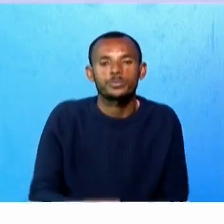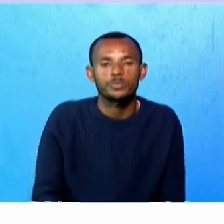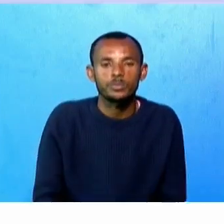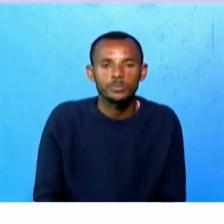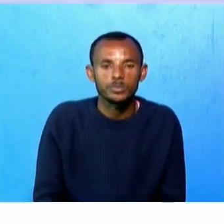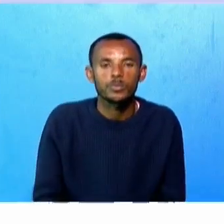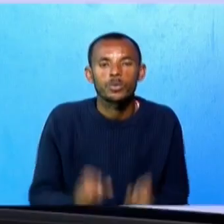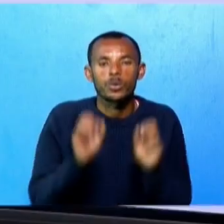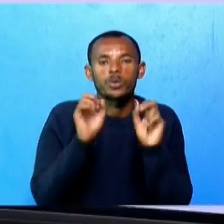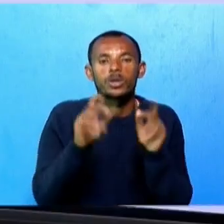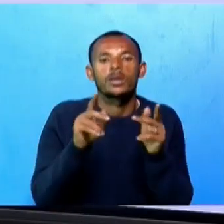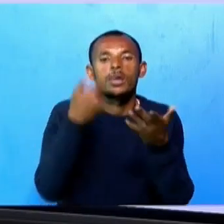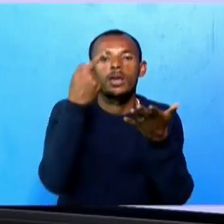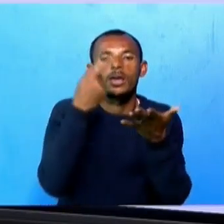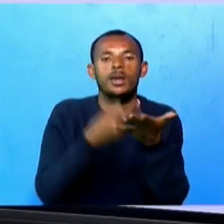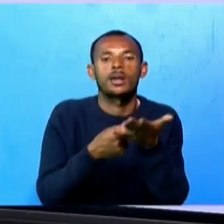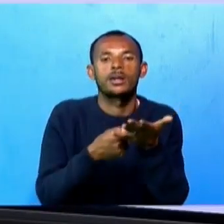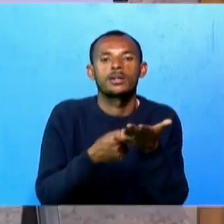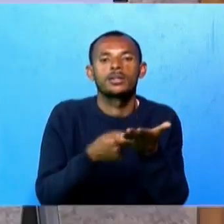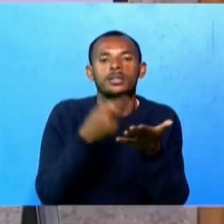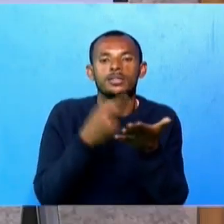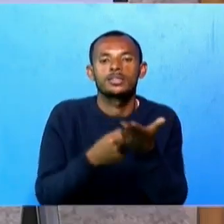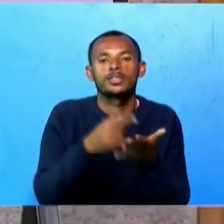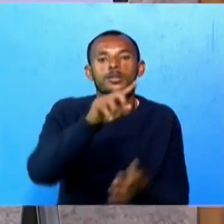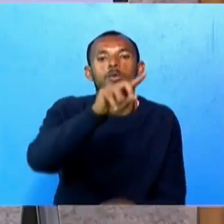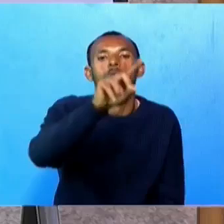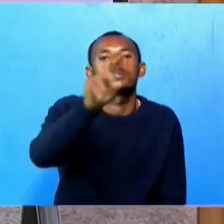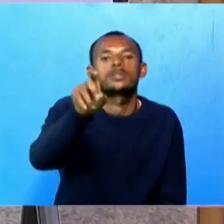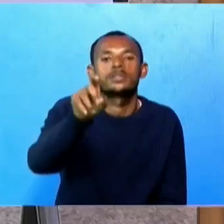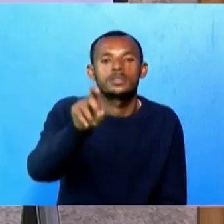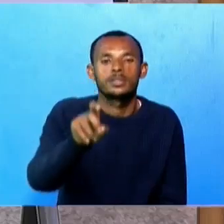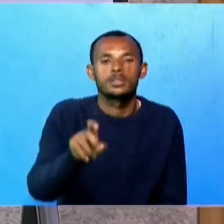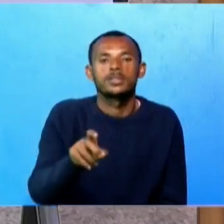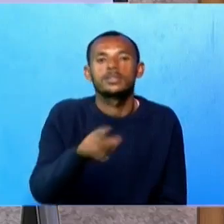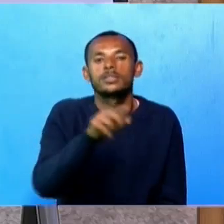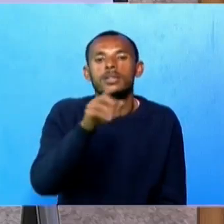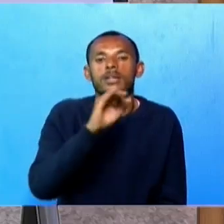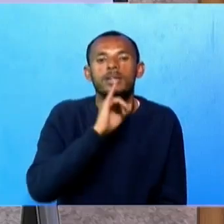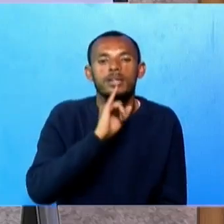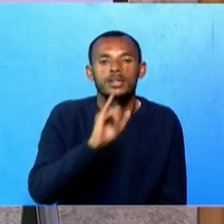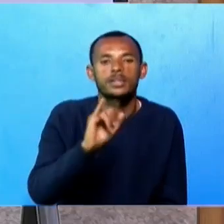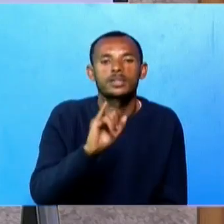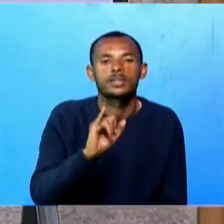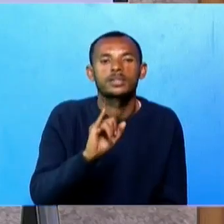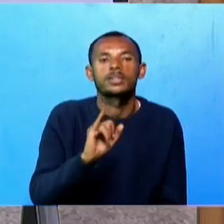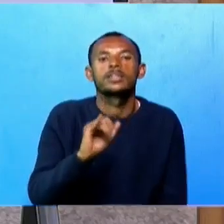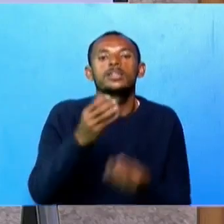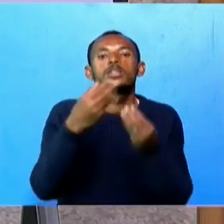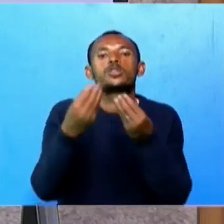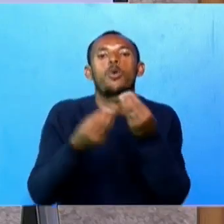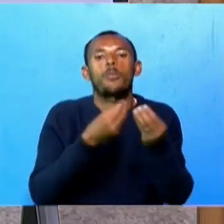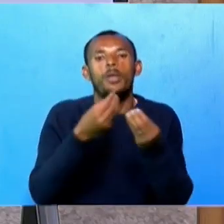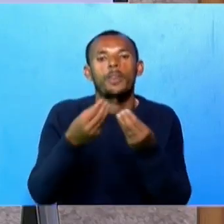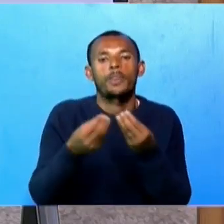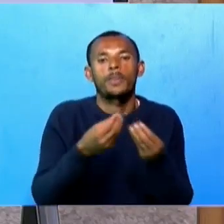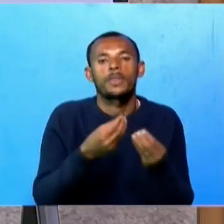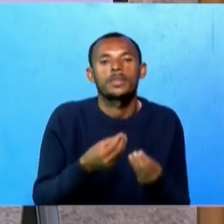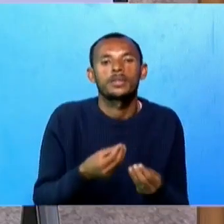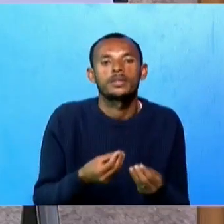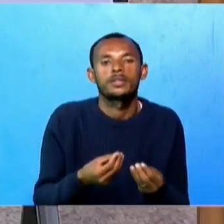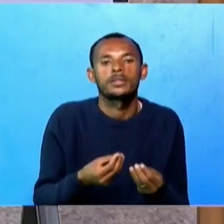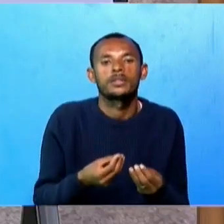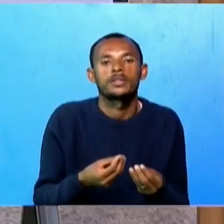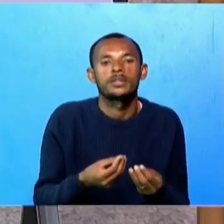Okay, here in this question there is a shopping. Okay, there